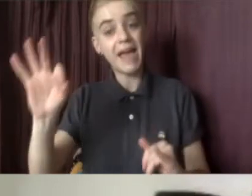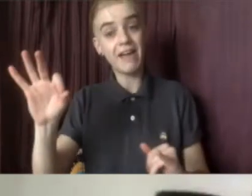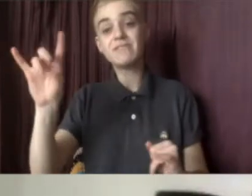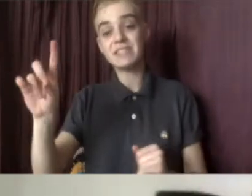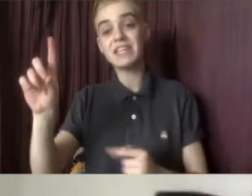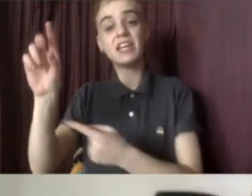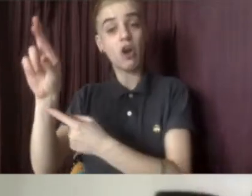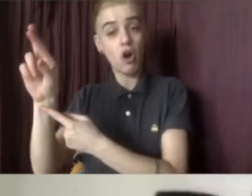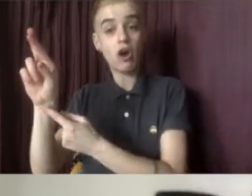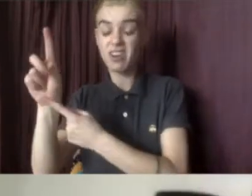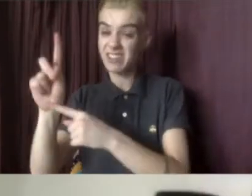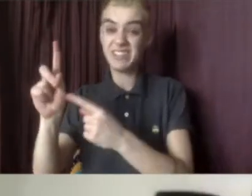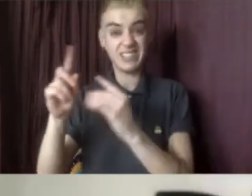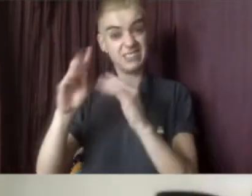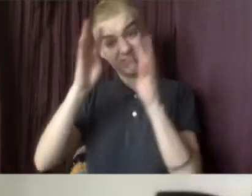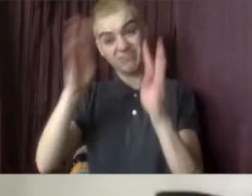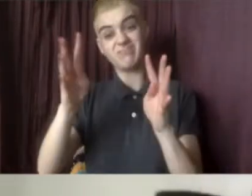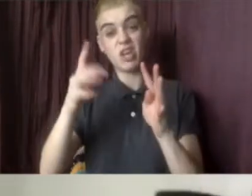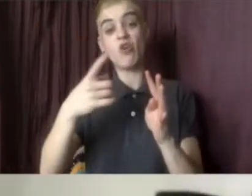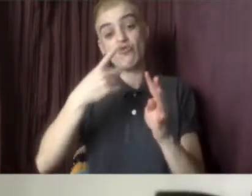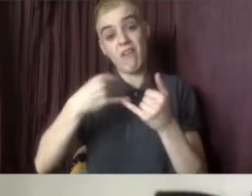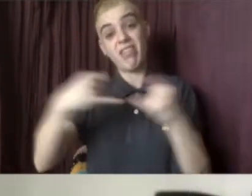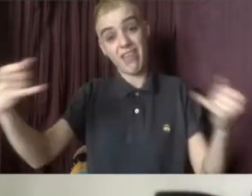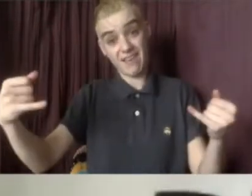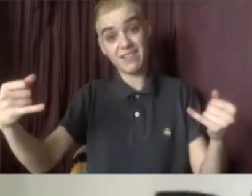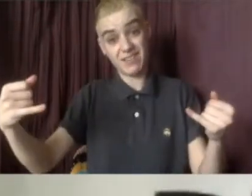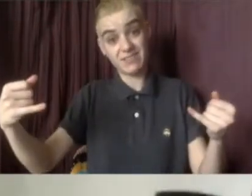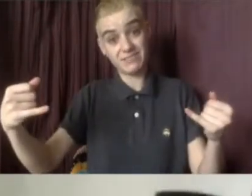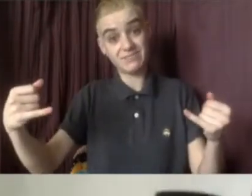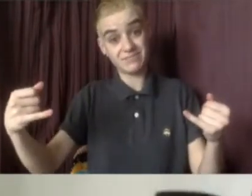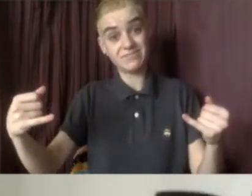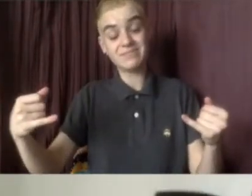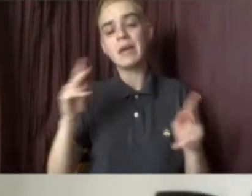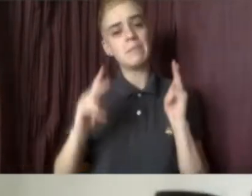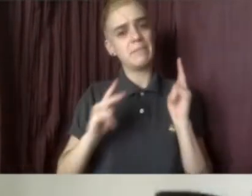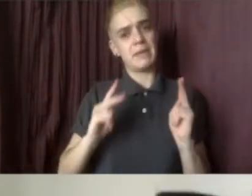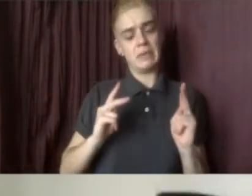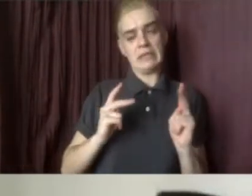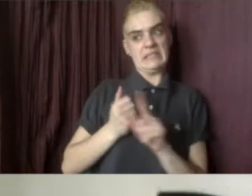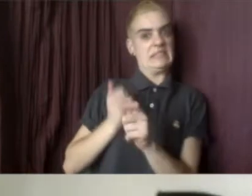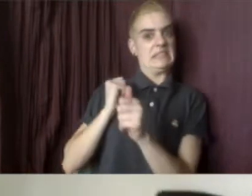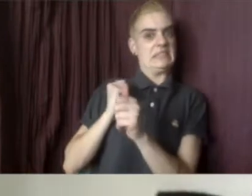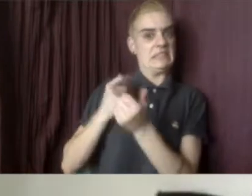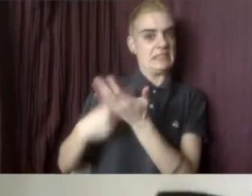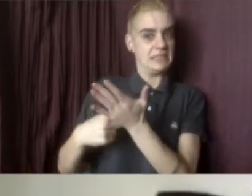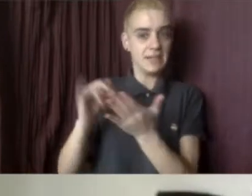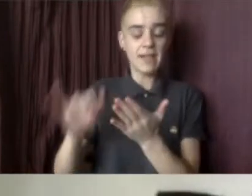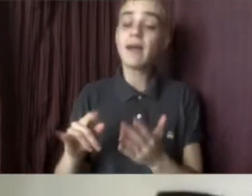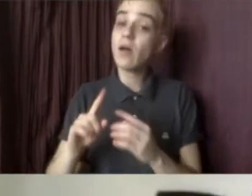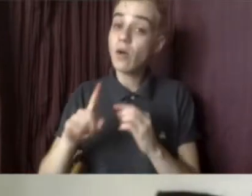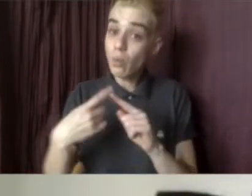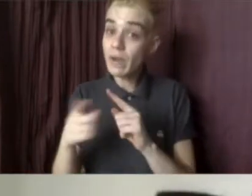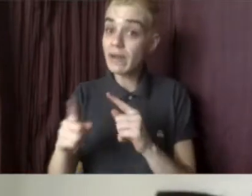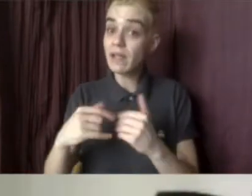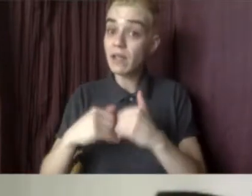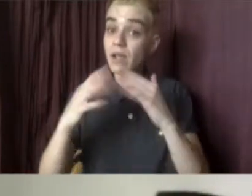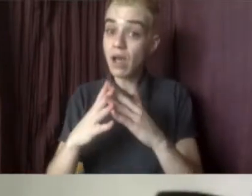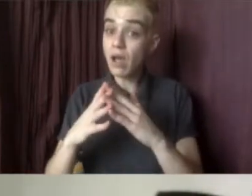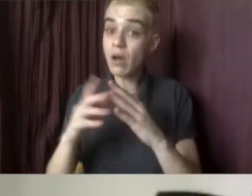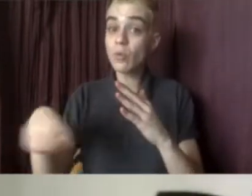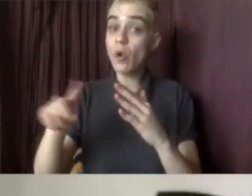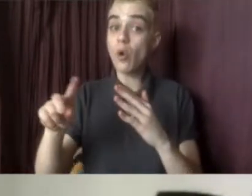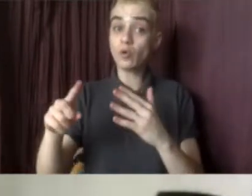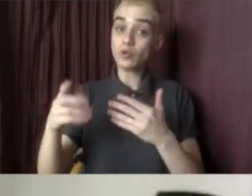entire community, not for the whole entire country. And what he did for disabled folks is he took that and said, he